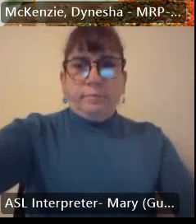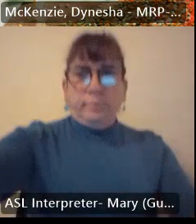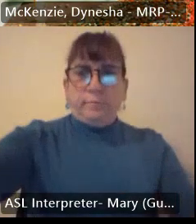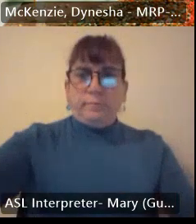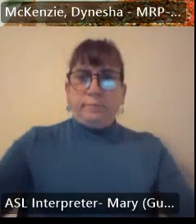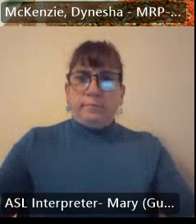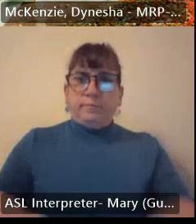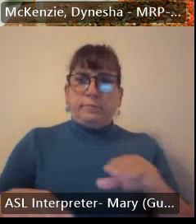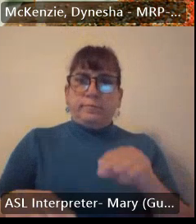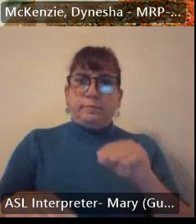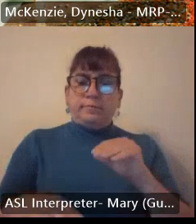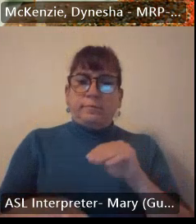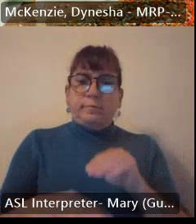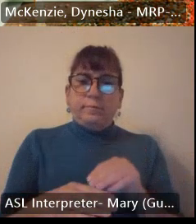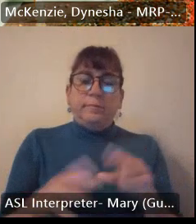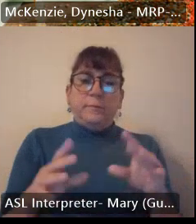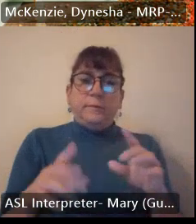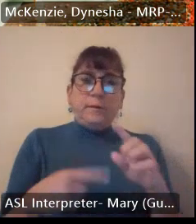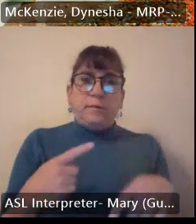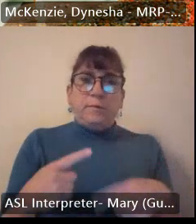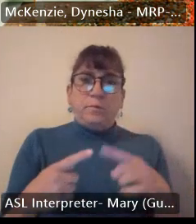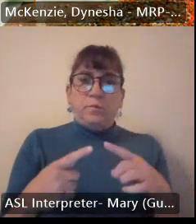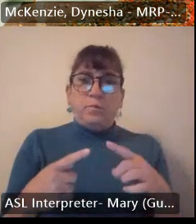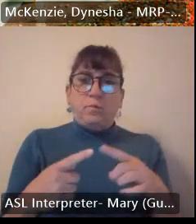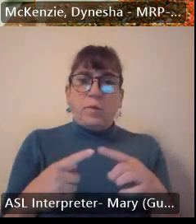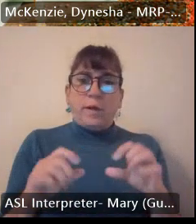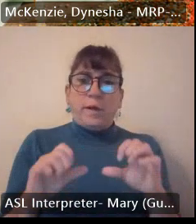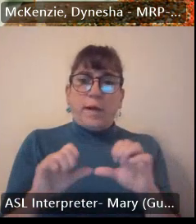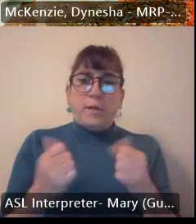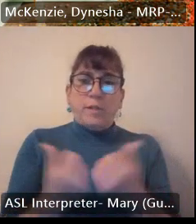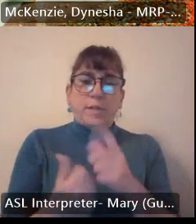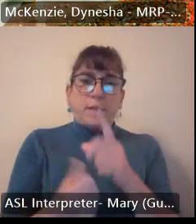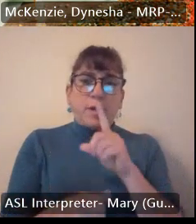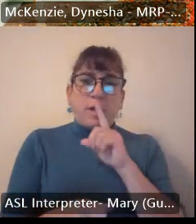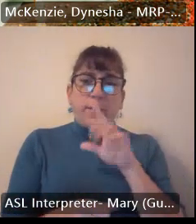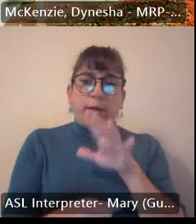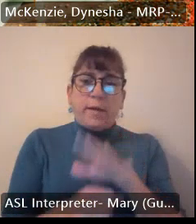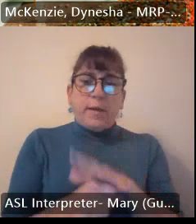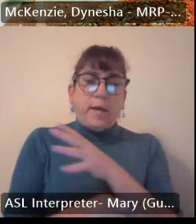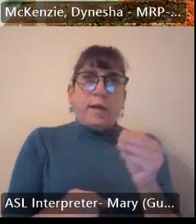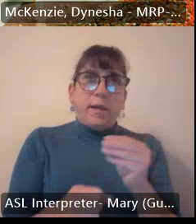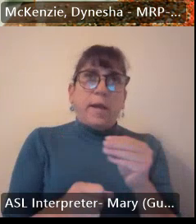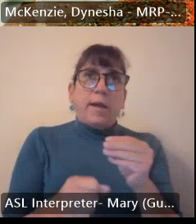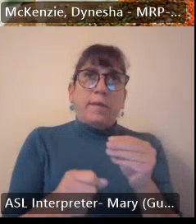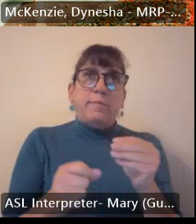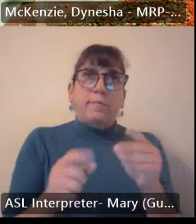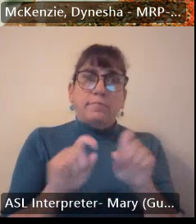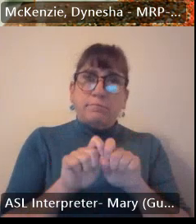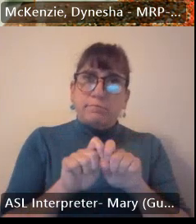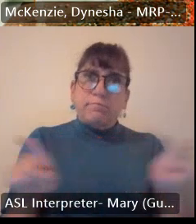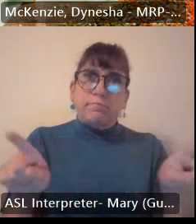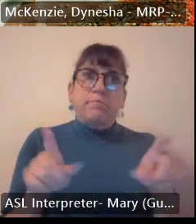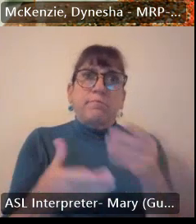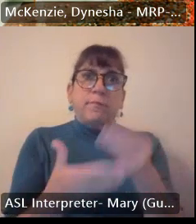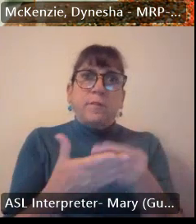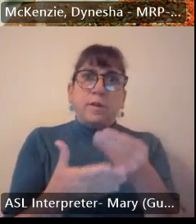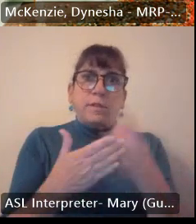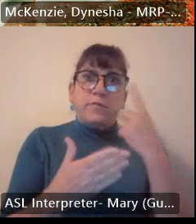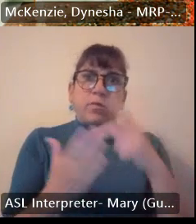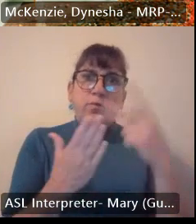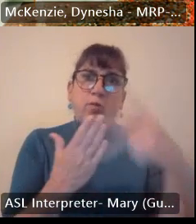budget when agencies actually obligate and outlay funds for the